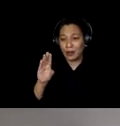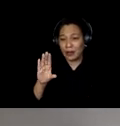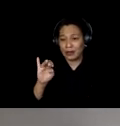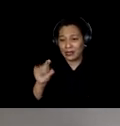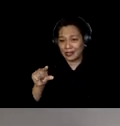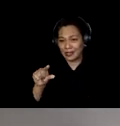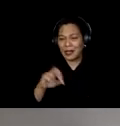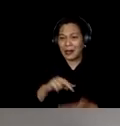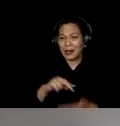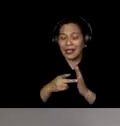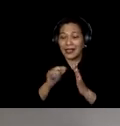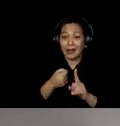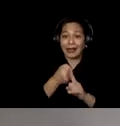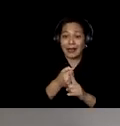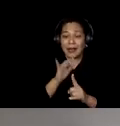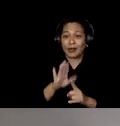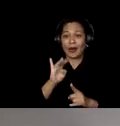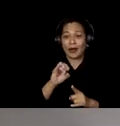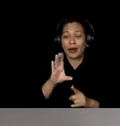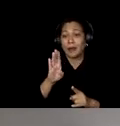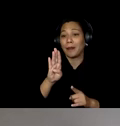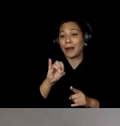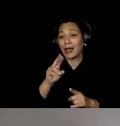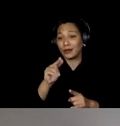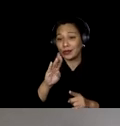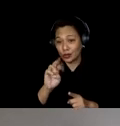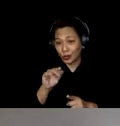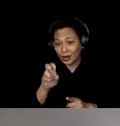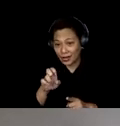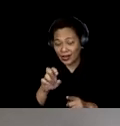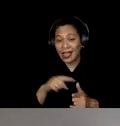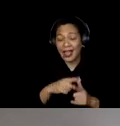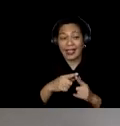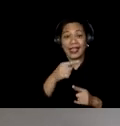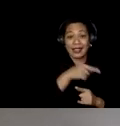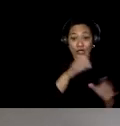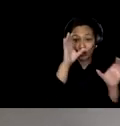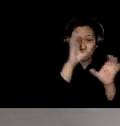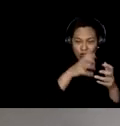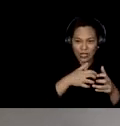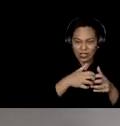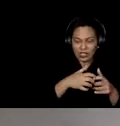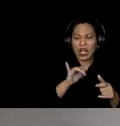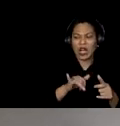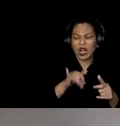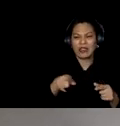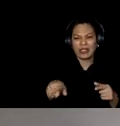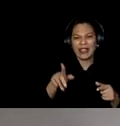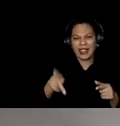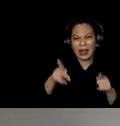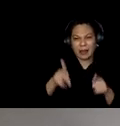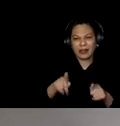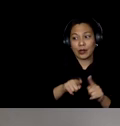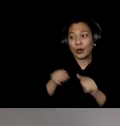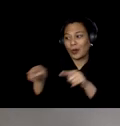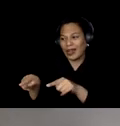rate. And that tells search engines that are able to tell what people are doing, that tells them that this person went on this website